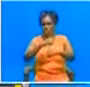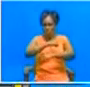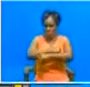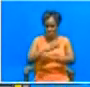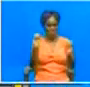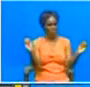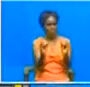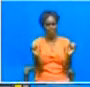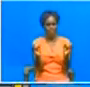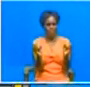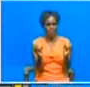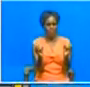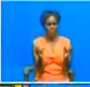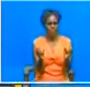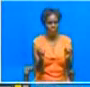ama iwe nini.